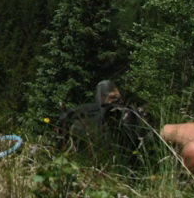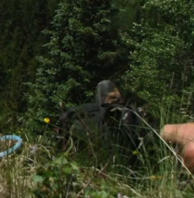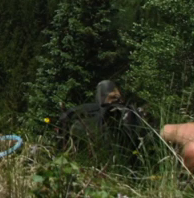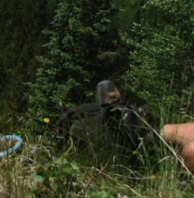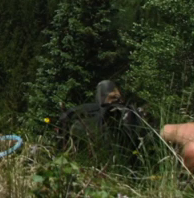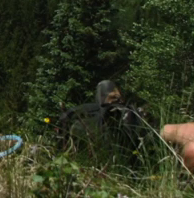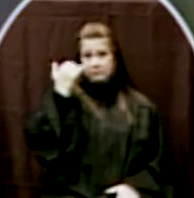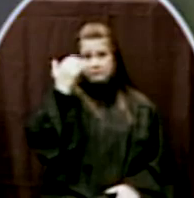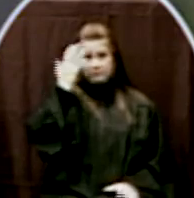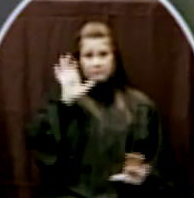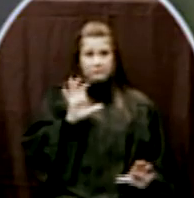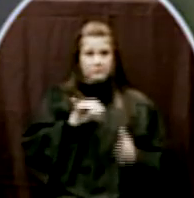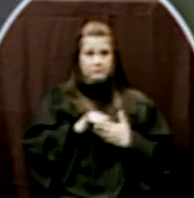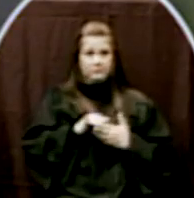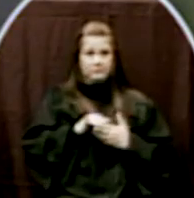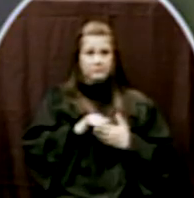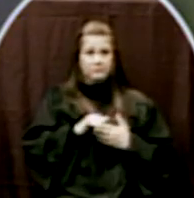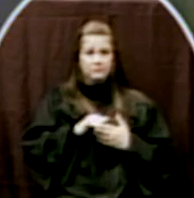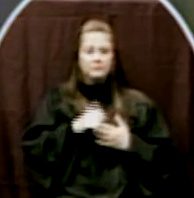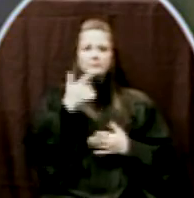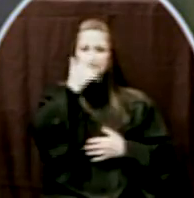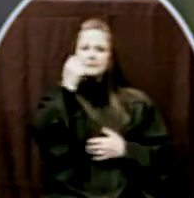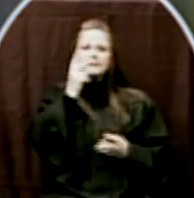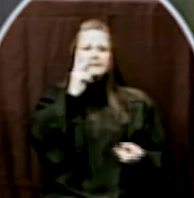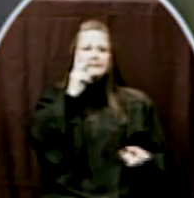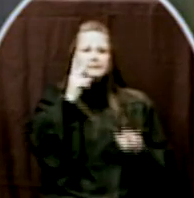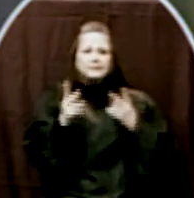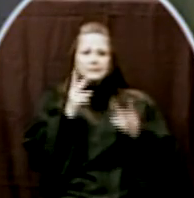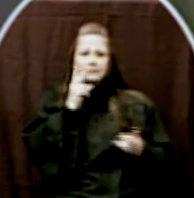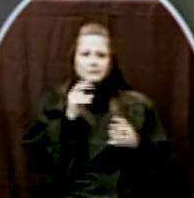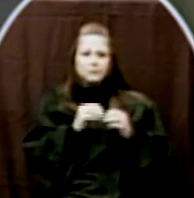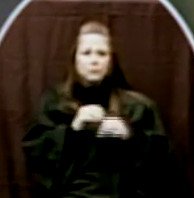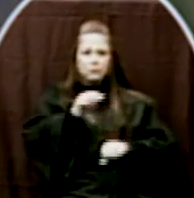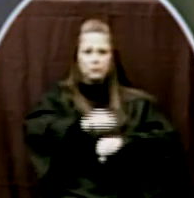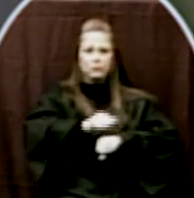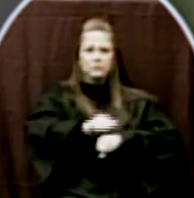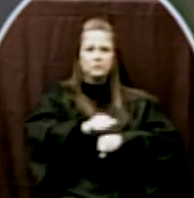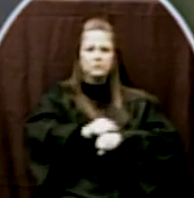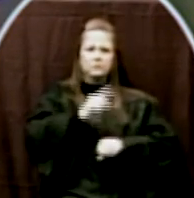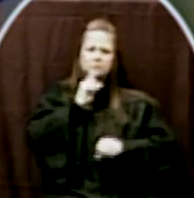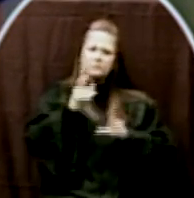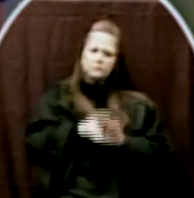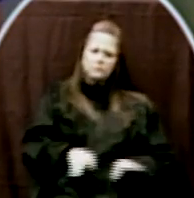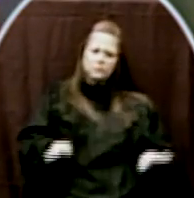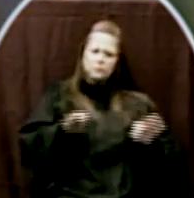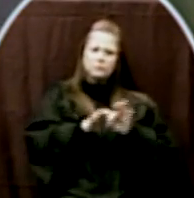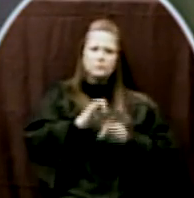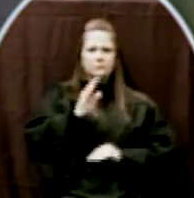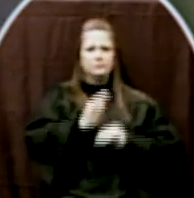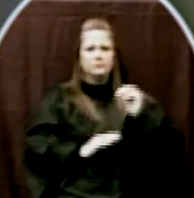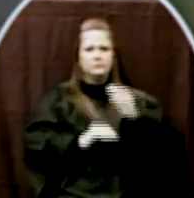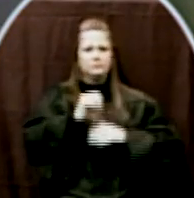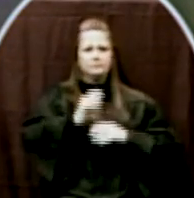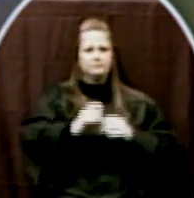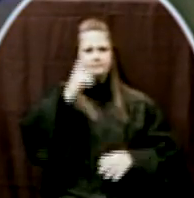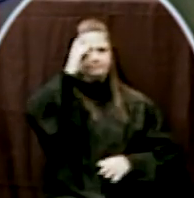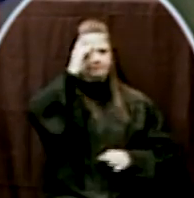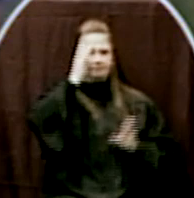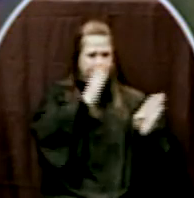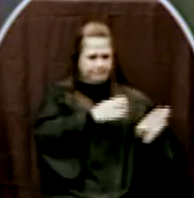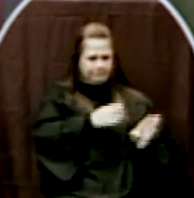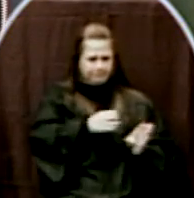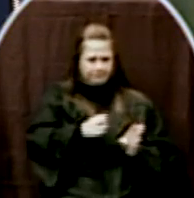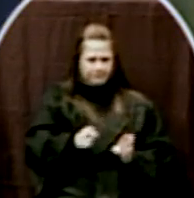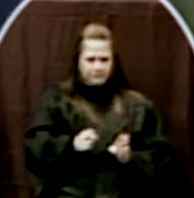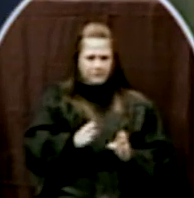do it? Because seeing more rocks is crucial to building a mental atlas of patterns, forms, and processes